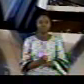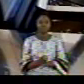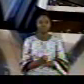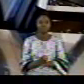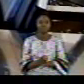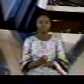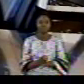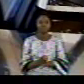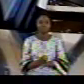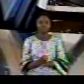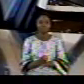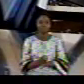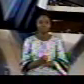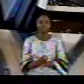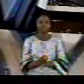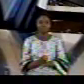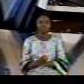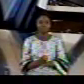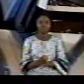Sing that together. Alleluia.